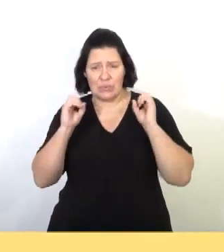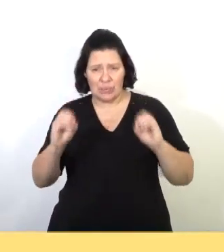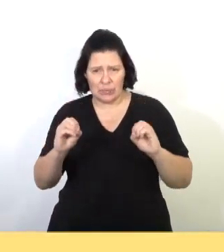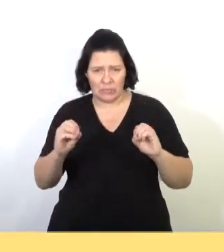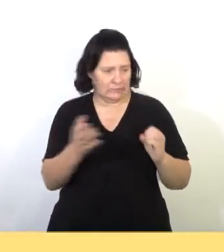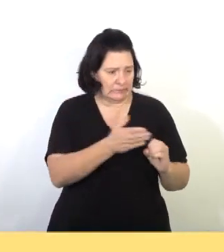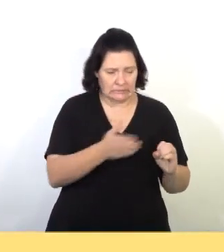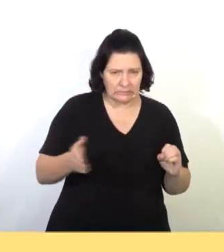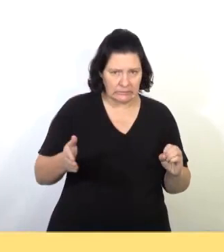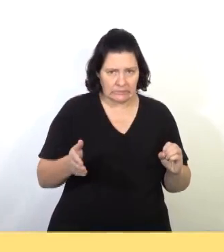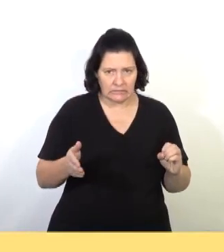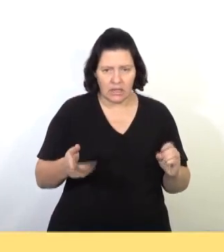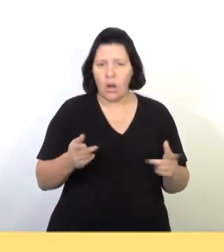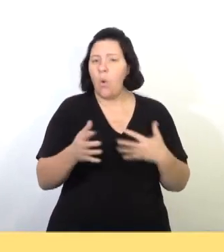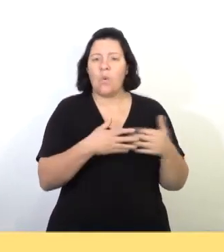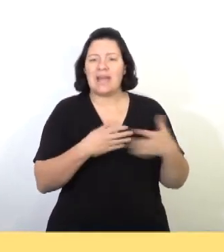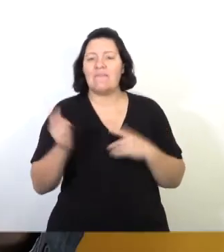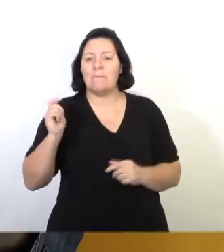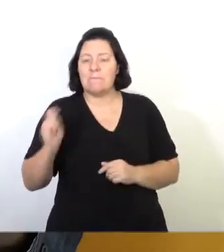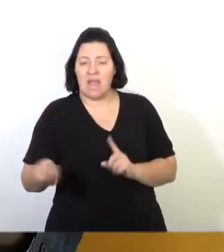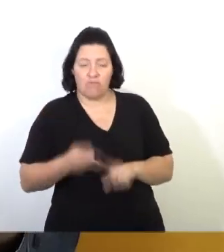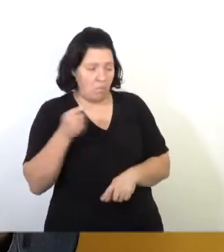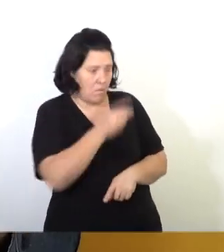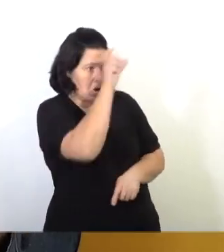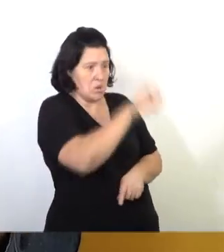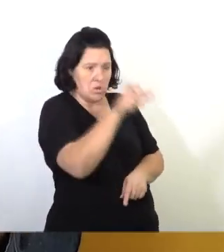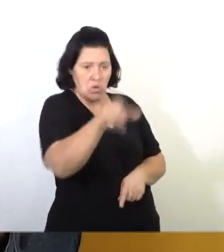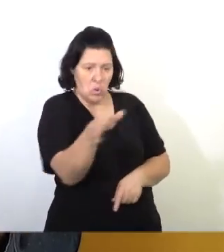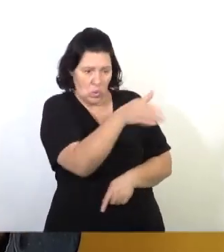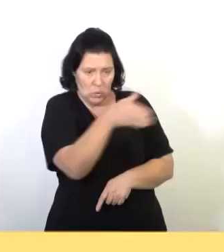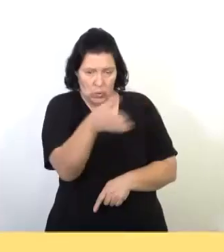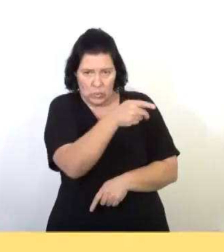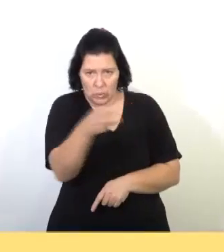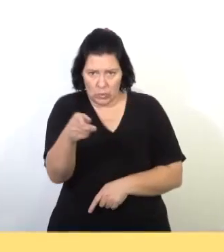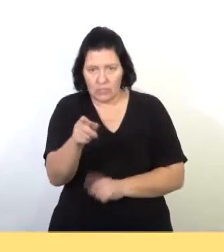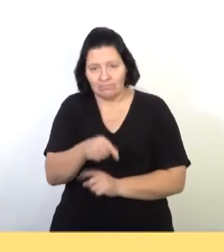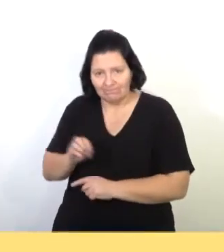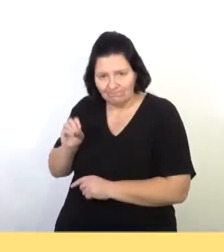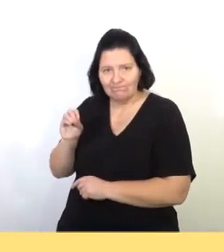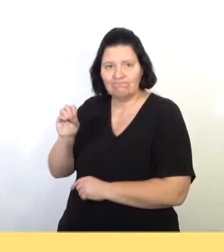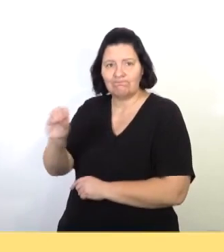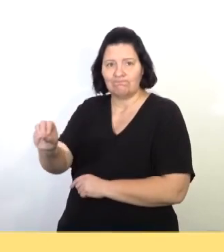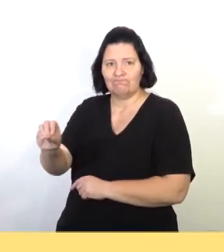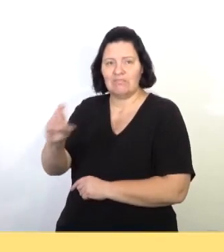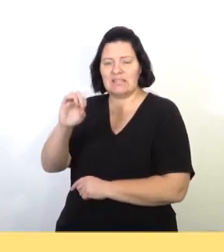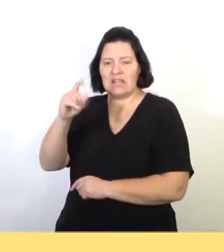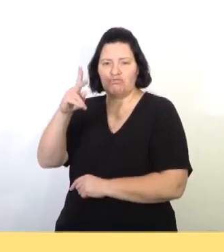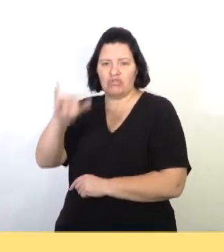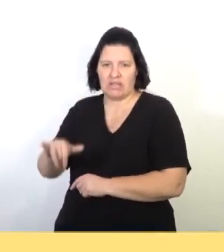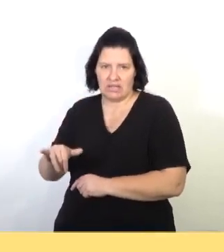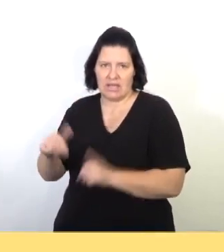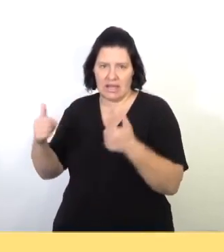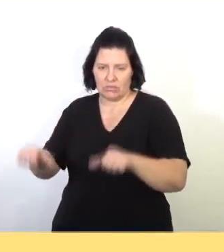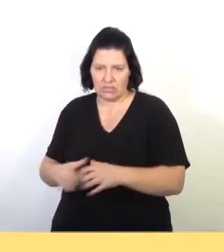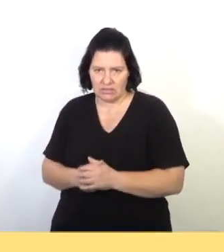analysis for a transaction, in other words, whatever we paid for does not have a column in any of the ones that I've called, you take it to your